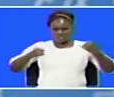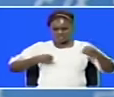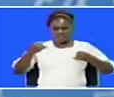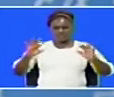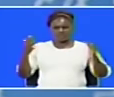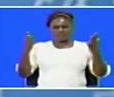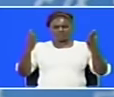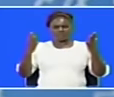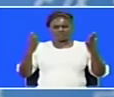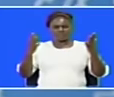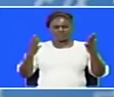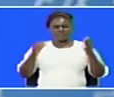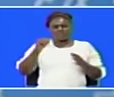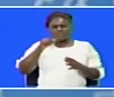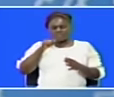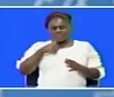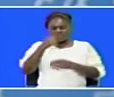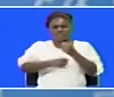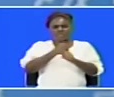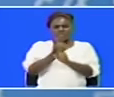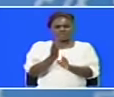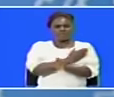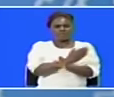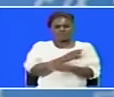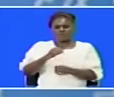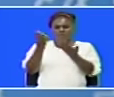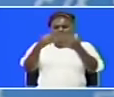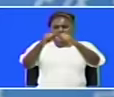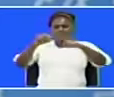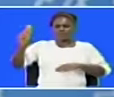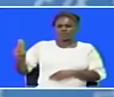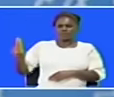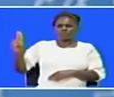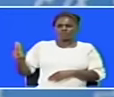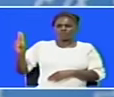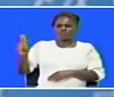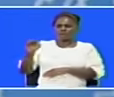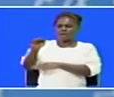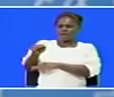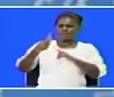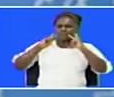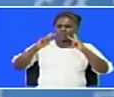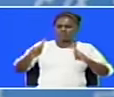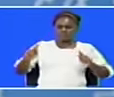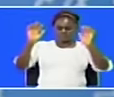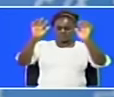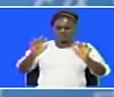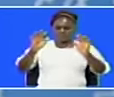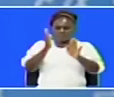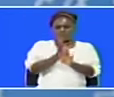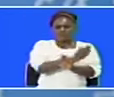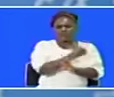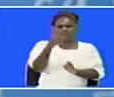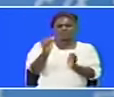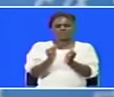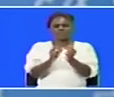celebrations. Now, in the wake of New Year's Eve celebrations, President Uhuru Kenyatta has called for peaceful campaigns in the run-up for the